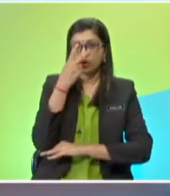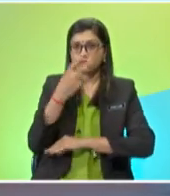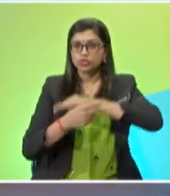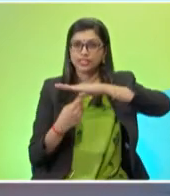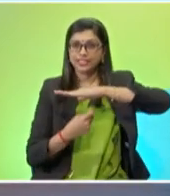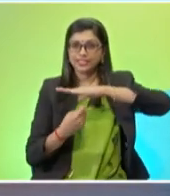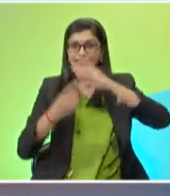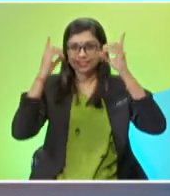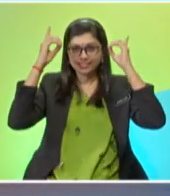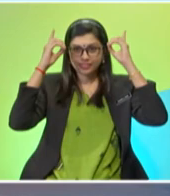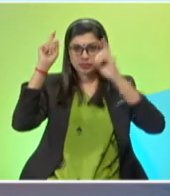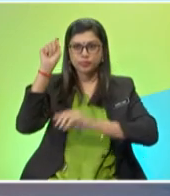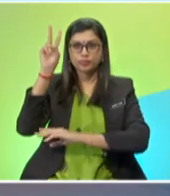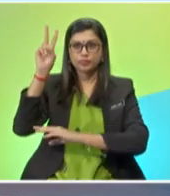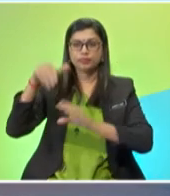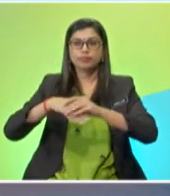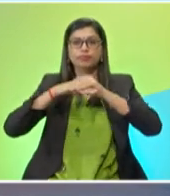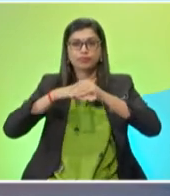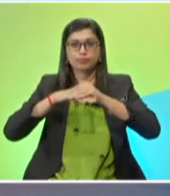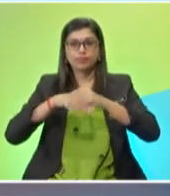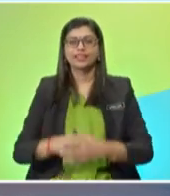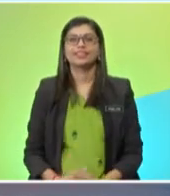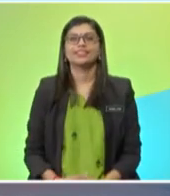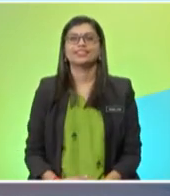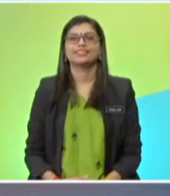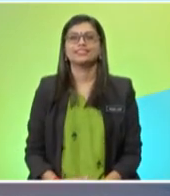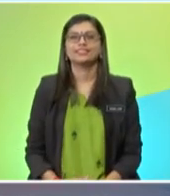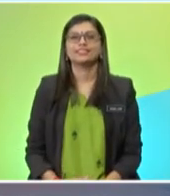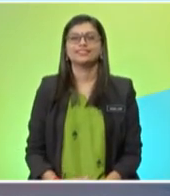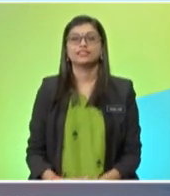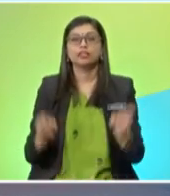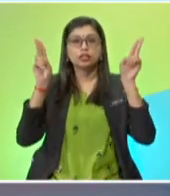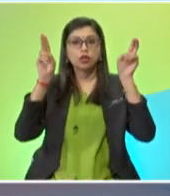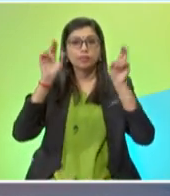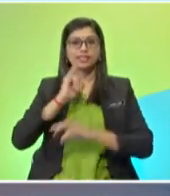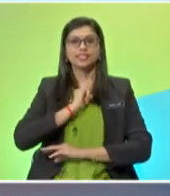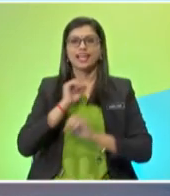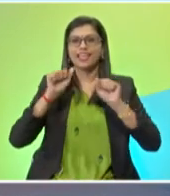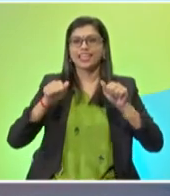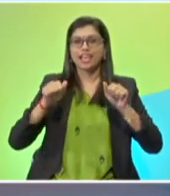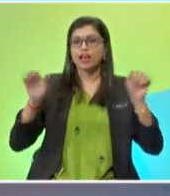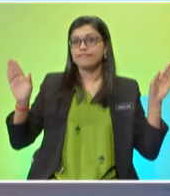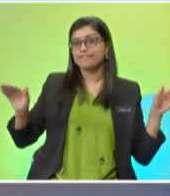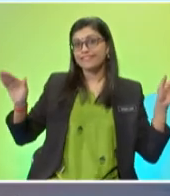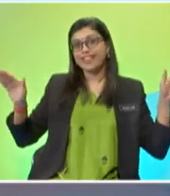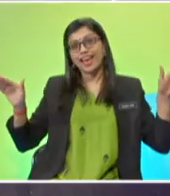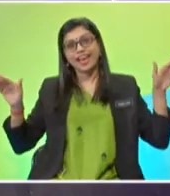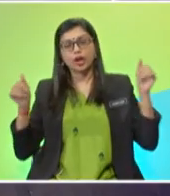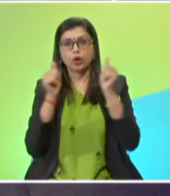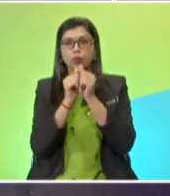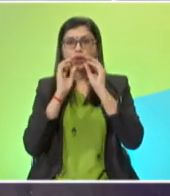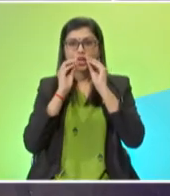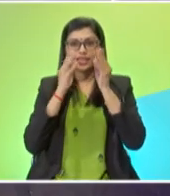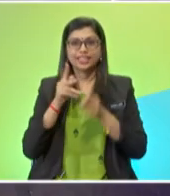slot. We're learning English together and the topic is I can fly, and with me is Teacher Kenanga.